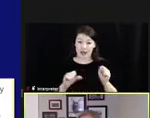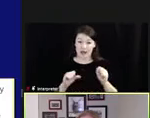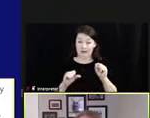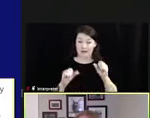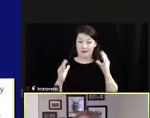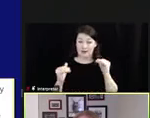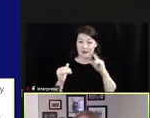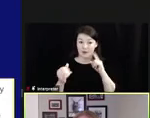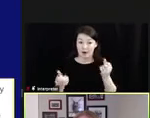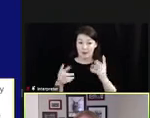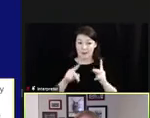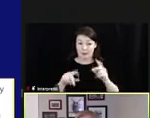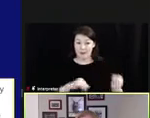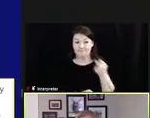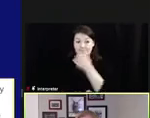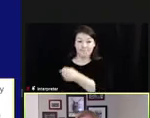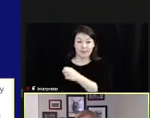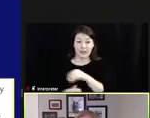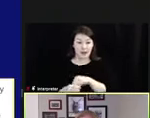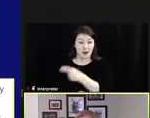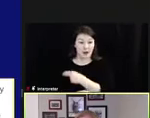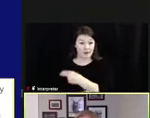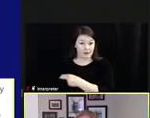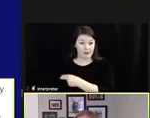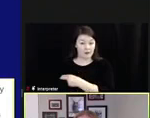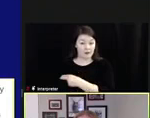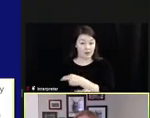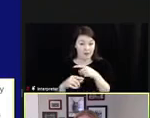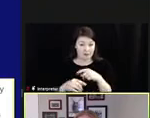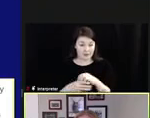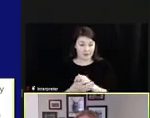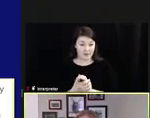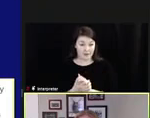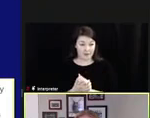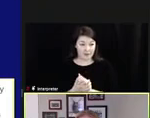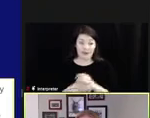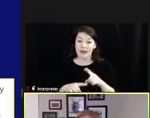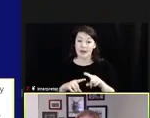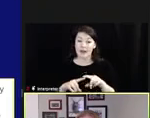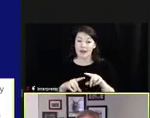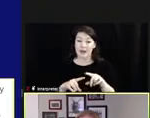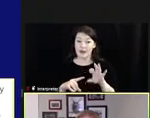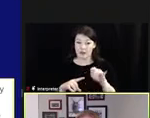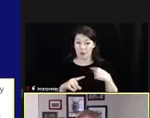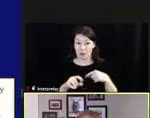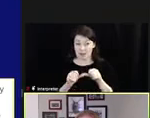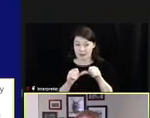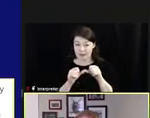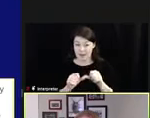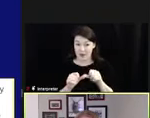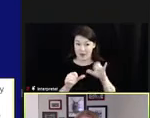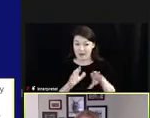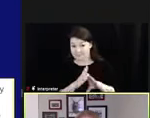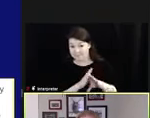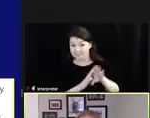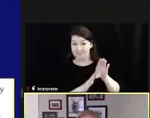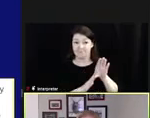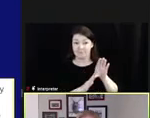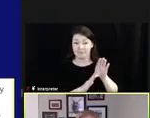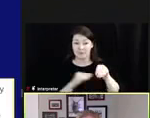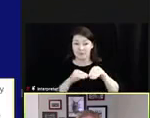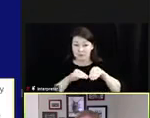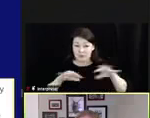of hospitalizations that might be needed in the state, depending on whether we stay on our current trajectory of transmission in the state,